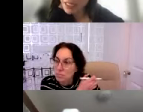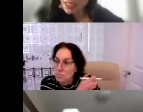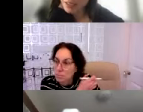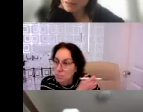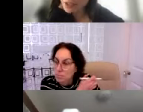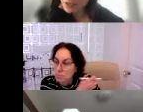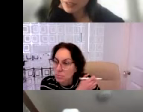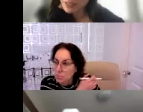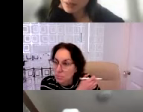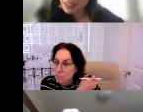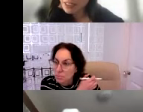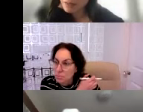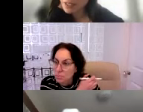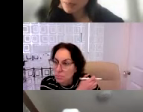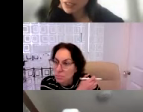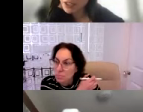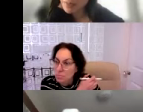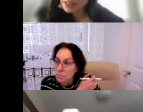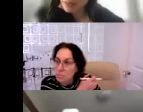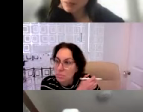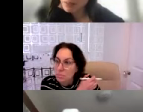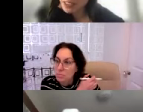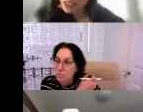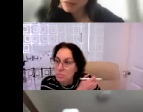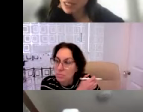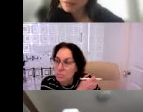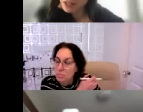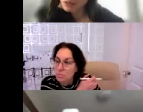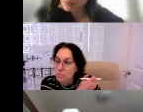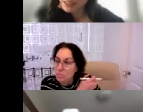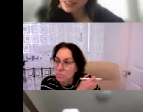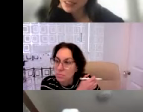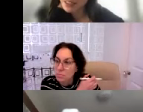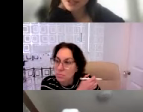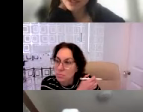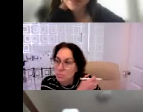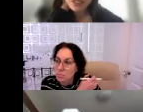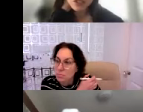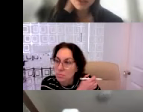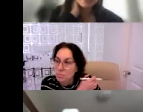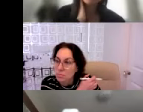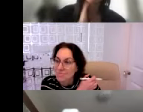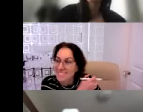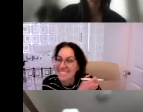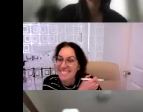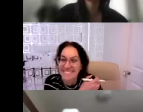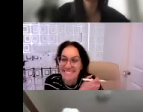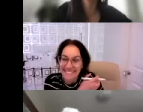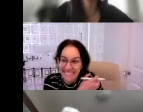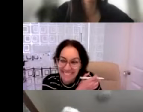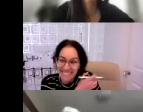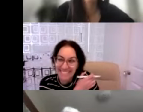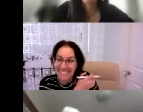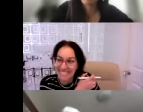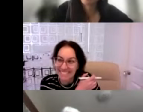for Pi AFQ. Does this mean the developments to the MATLAB implementation for AFQ will be discontinued? Totally fine, just